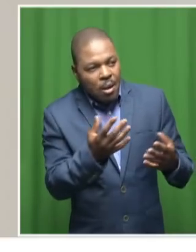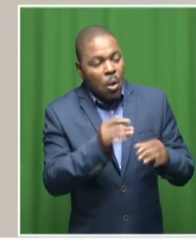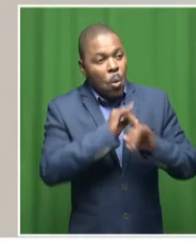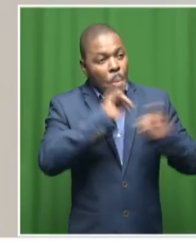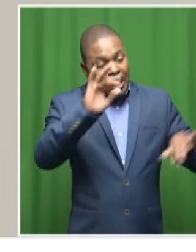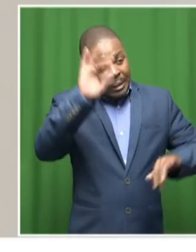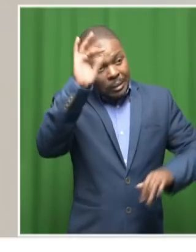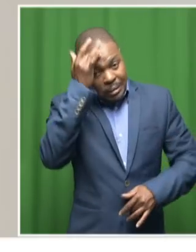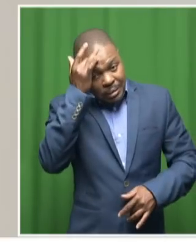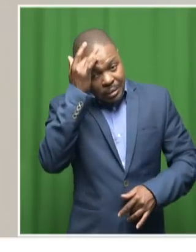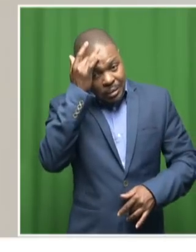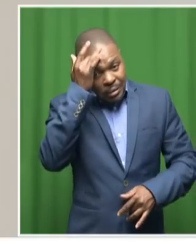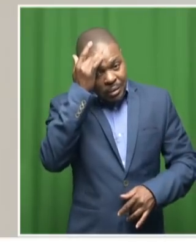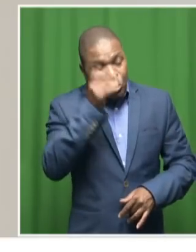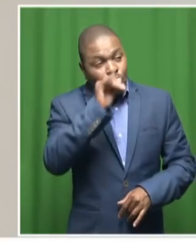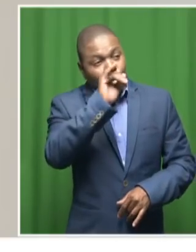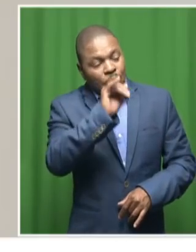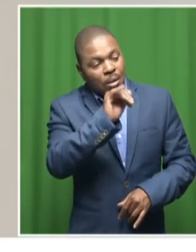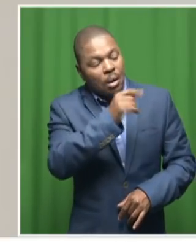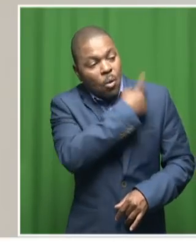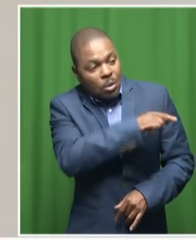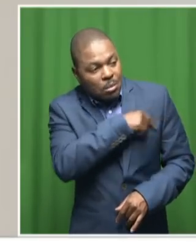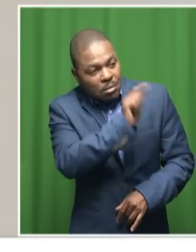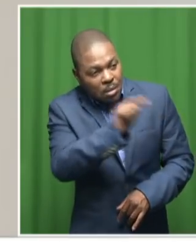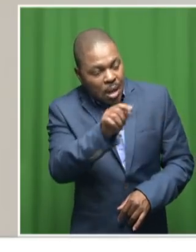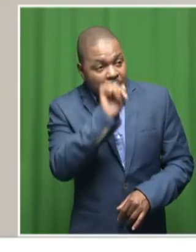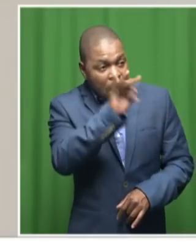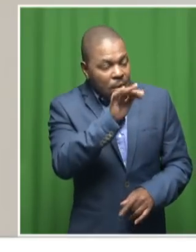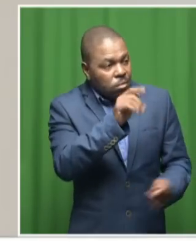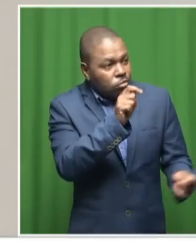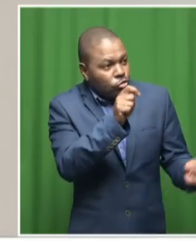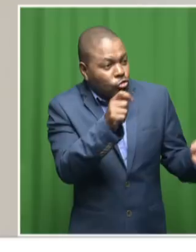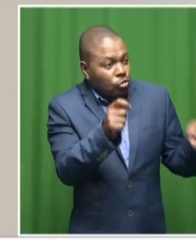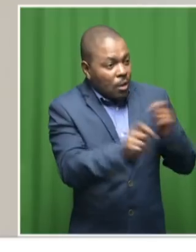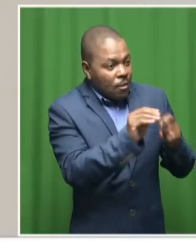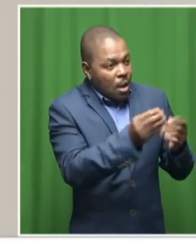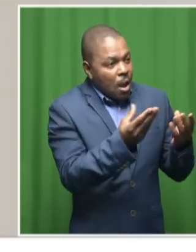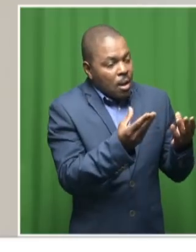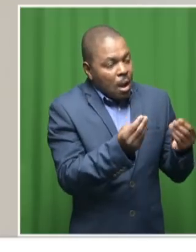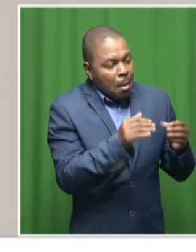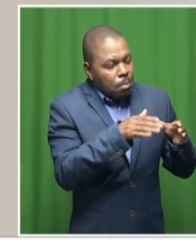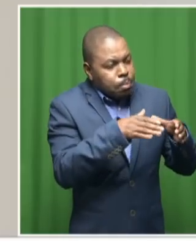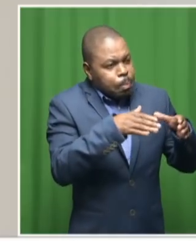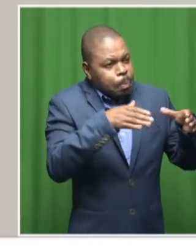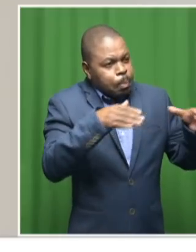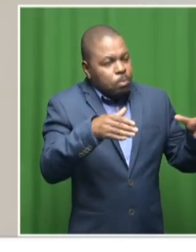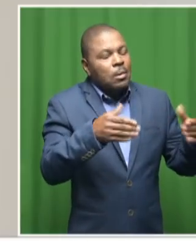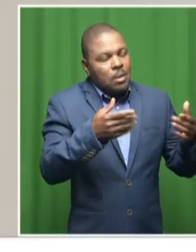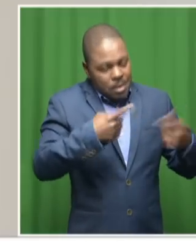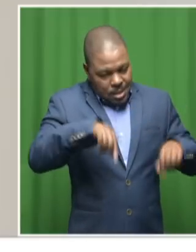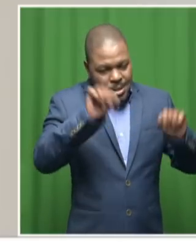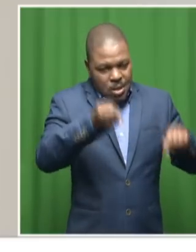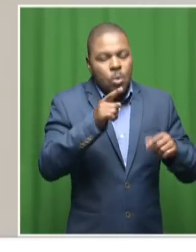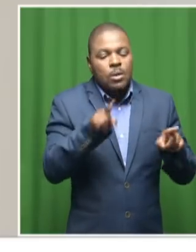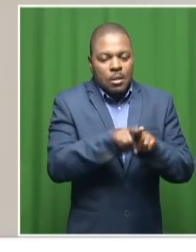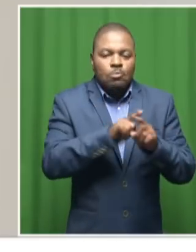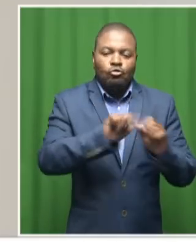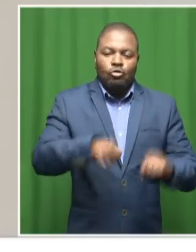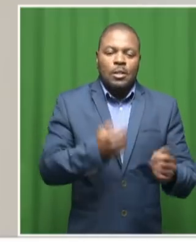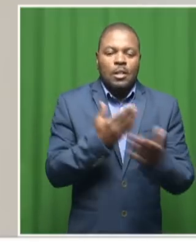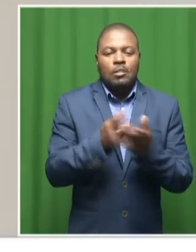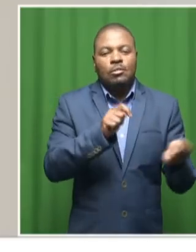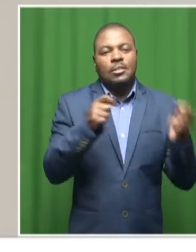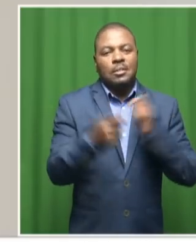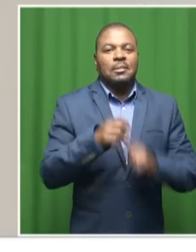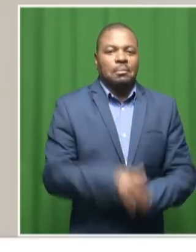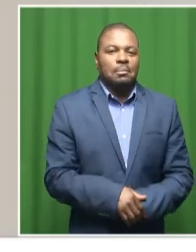illness that are being admitted into hospital. If there are any changes in those figures, then obviously we change our strategy as well. But